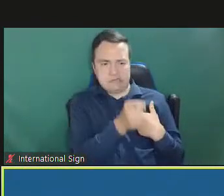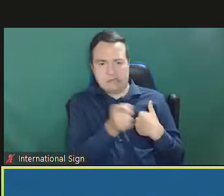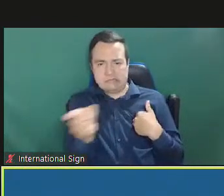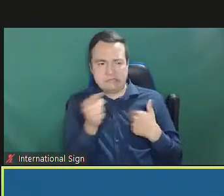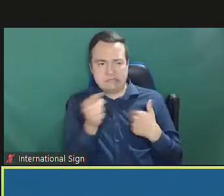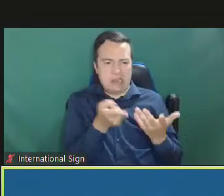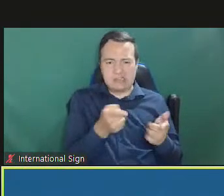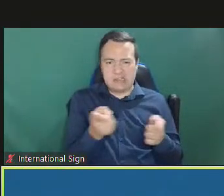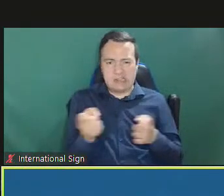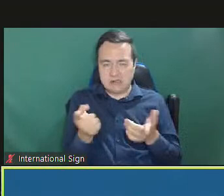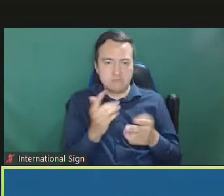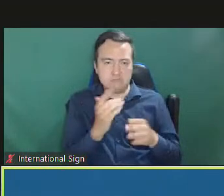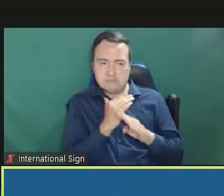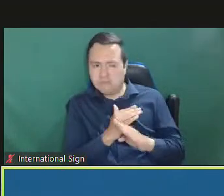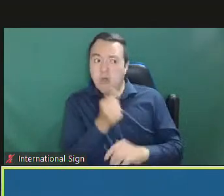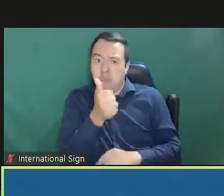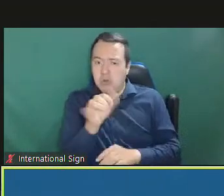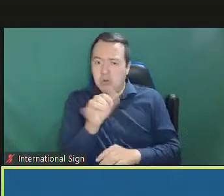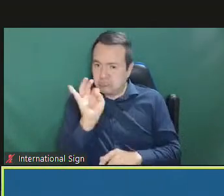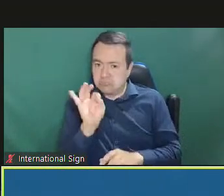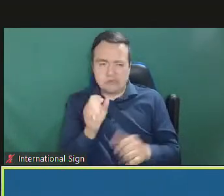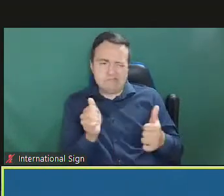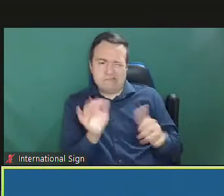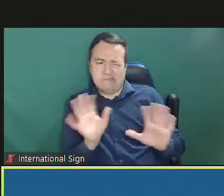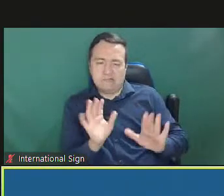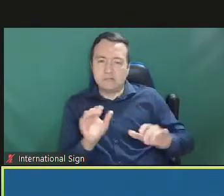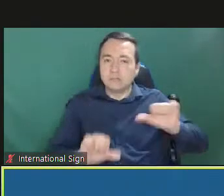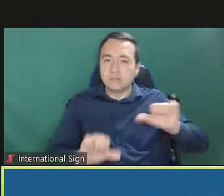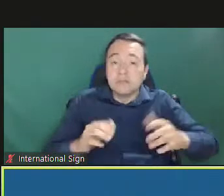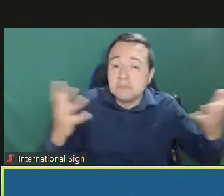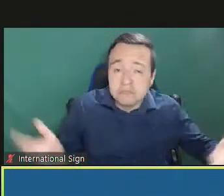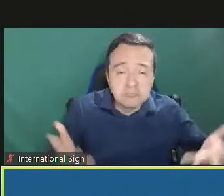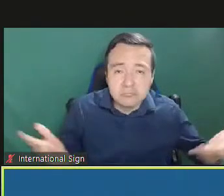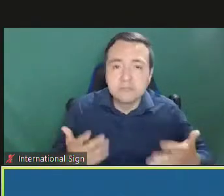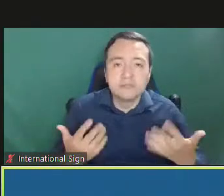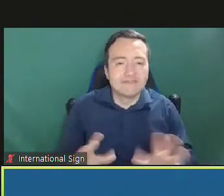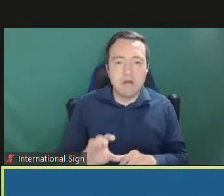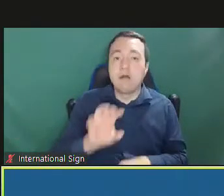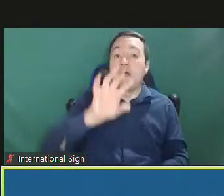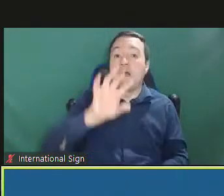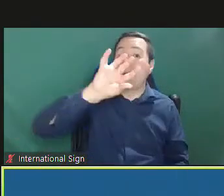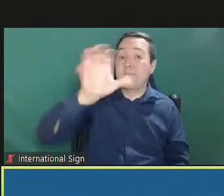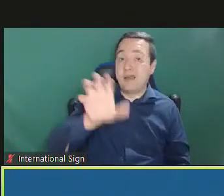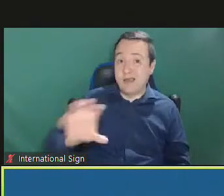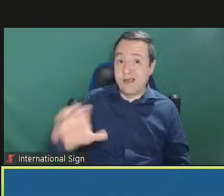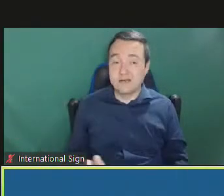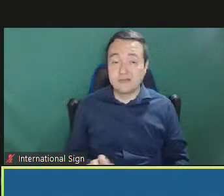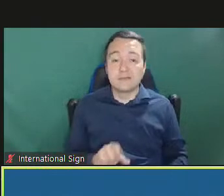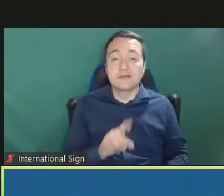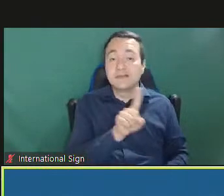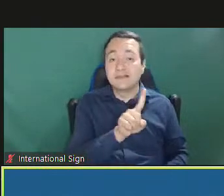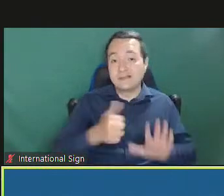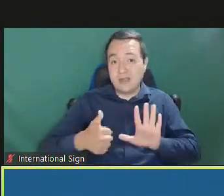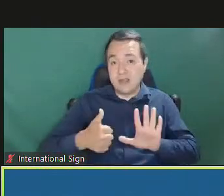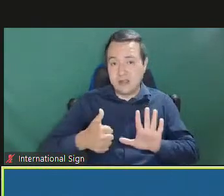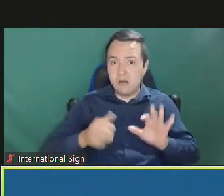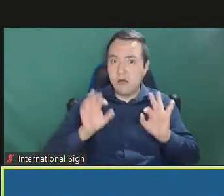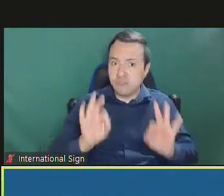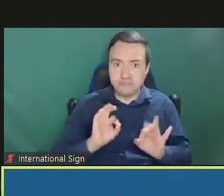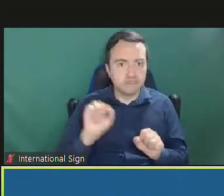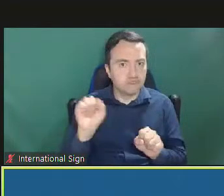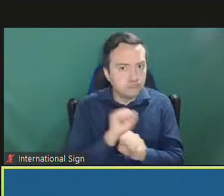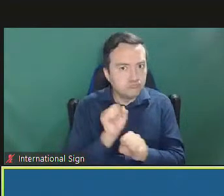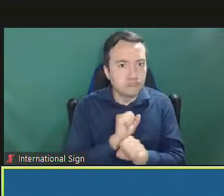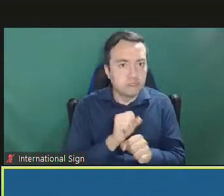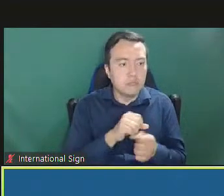16 countries that have implemented at least one of the 4 WHO best buys. PAHO will also soon launch updated